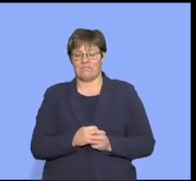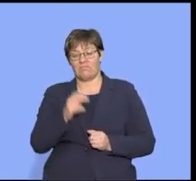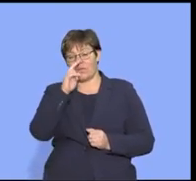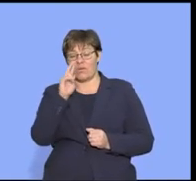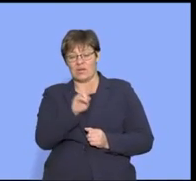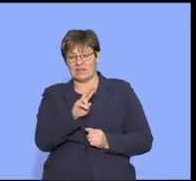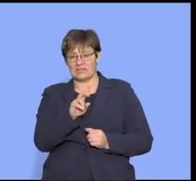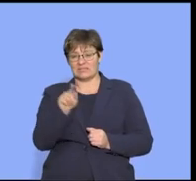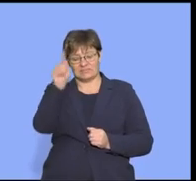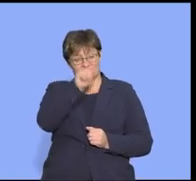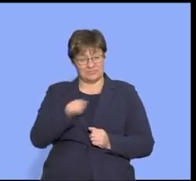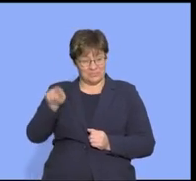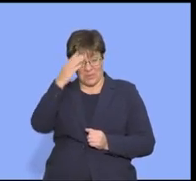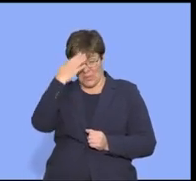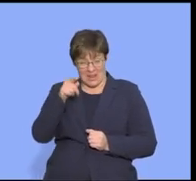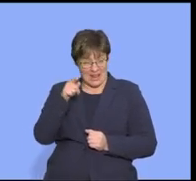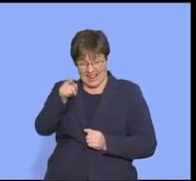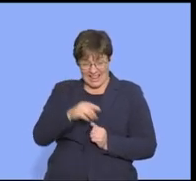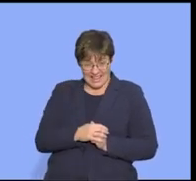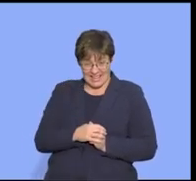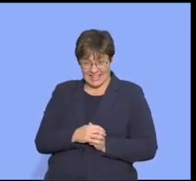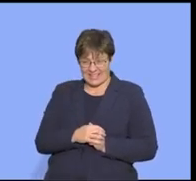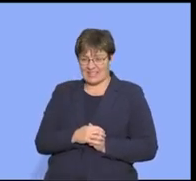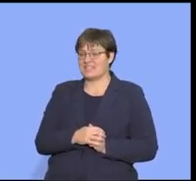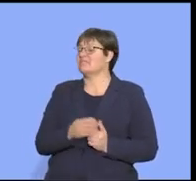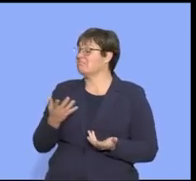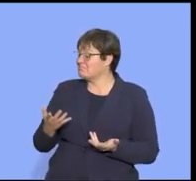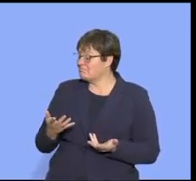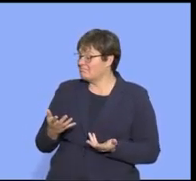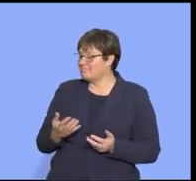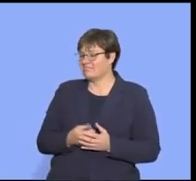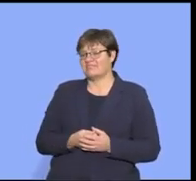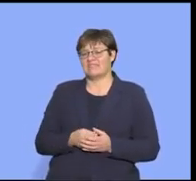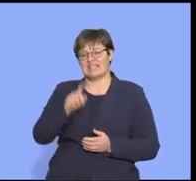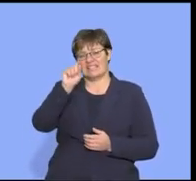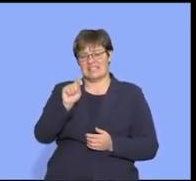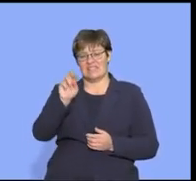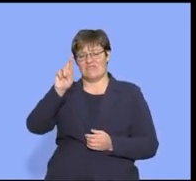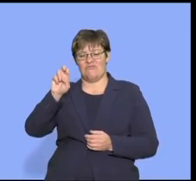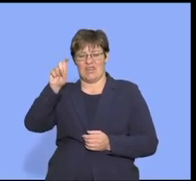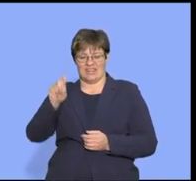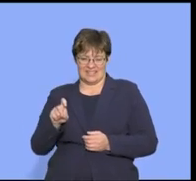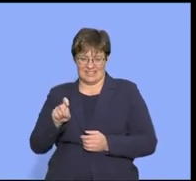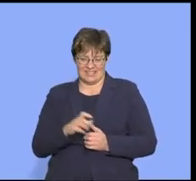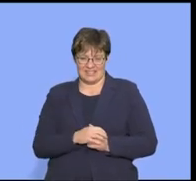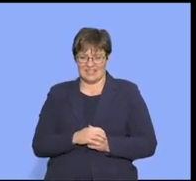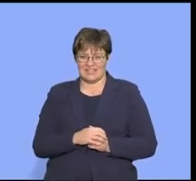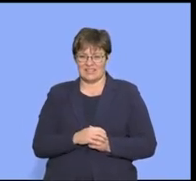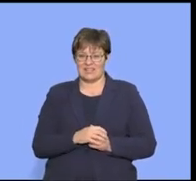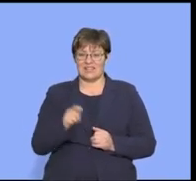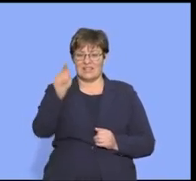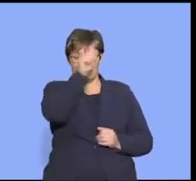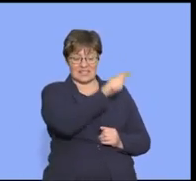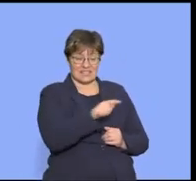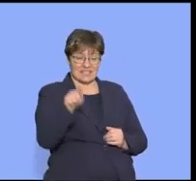If we look at that one, I'm sure everybody knows what that is. That is a T-Rex.